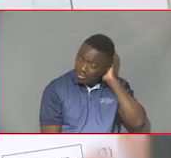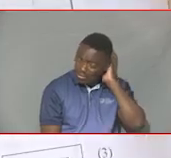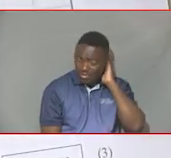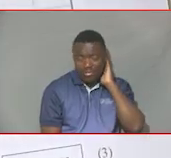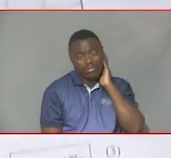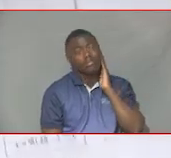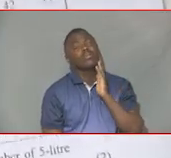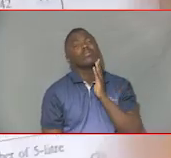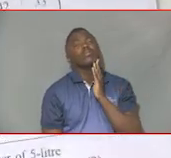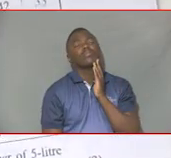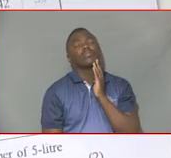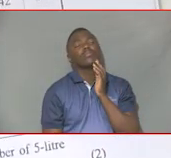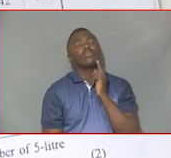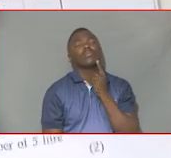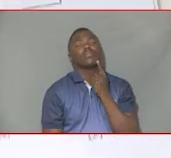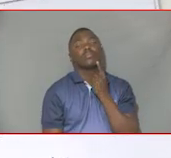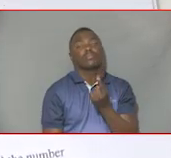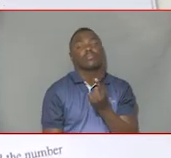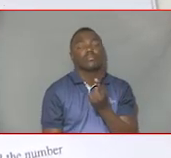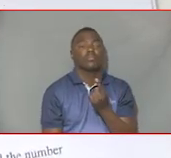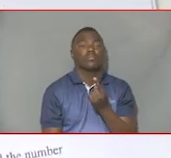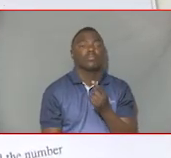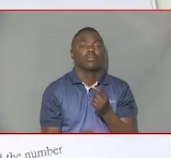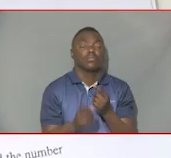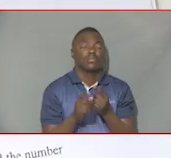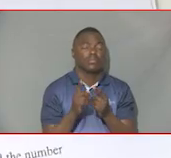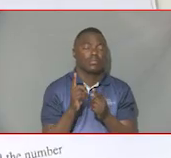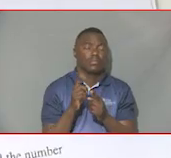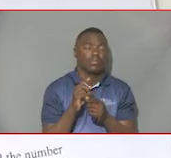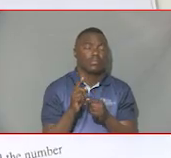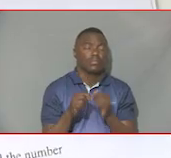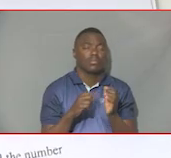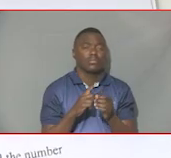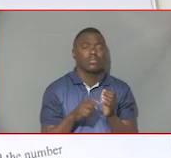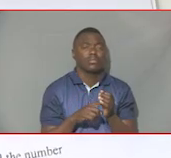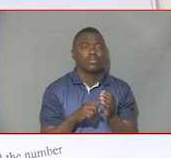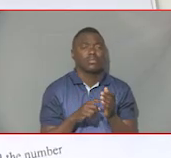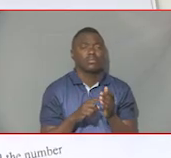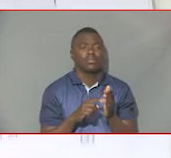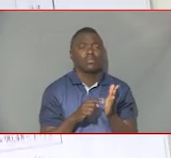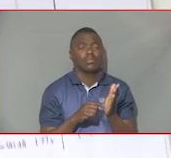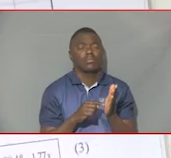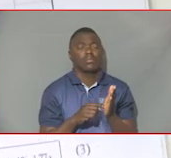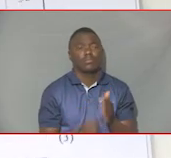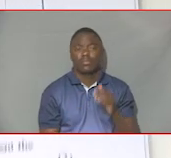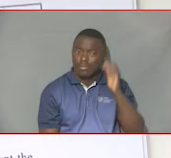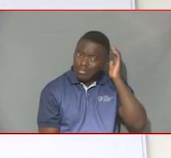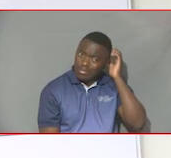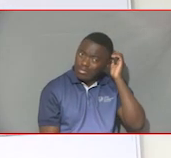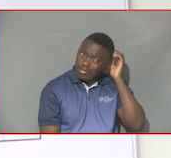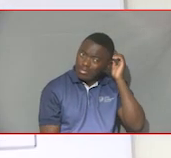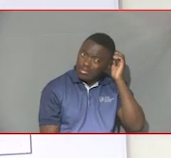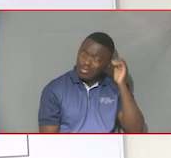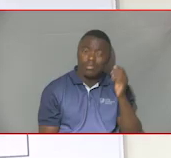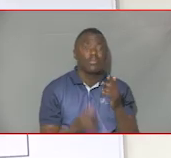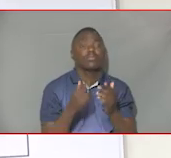they say, determine the equation of the least squares regression line for the data. Now, people, I want you to go, the answer